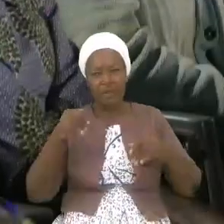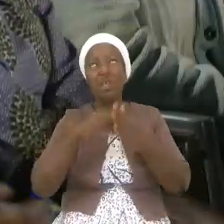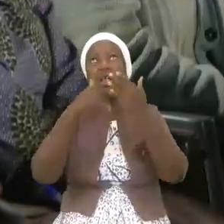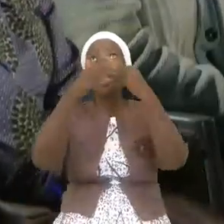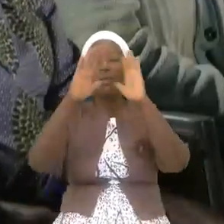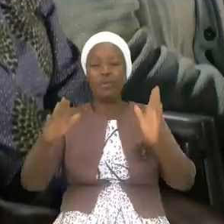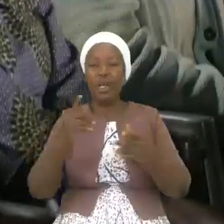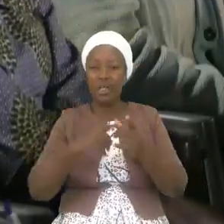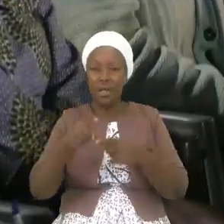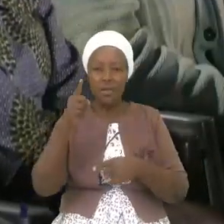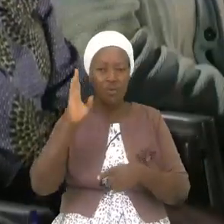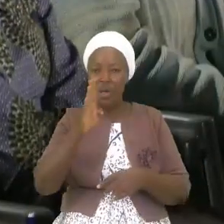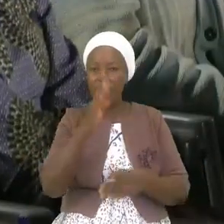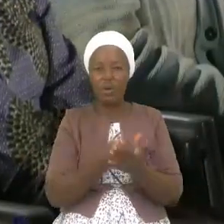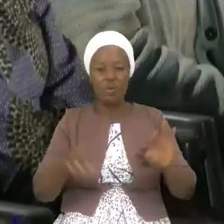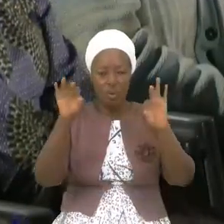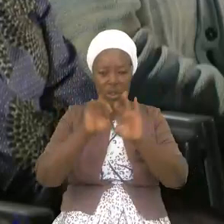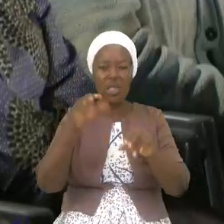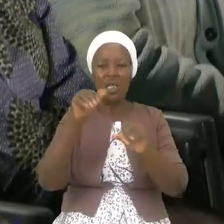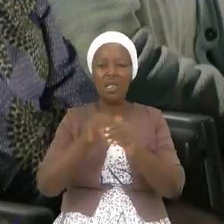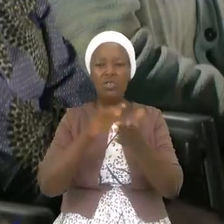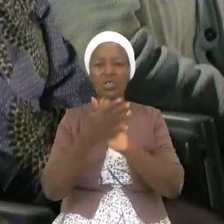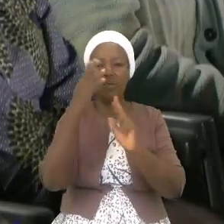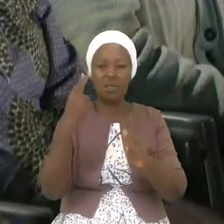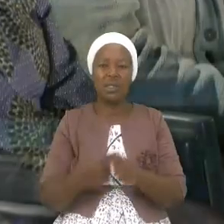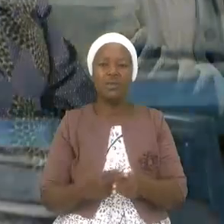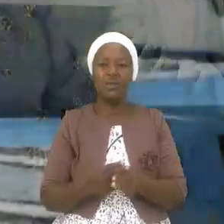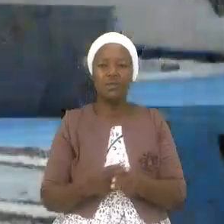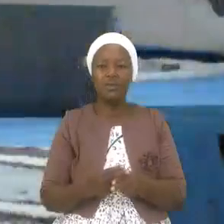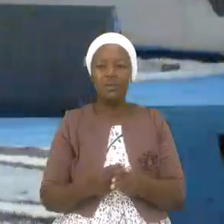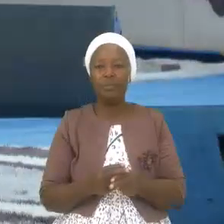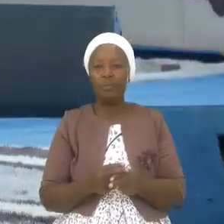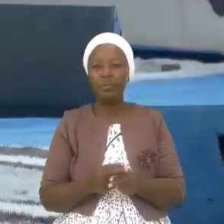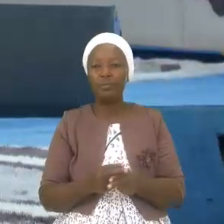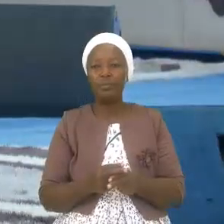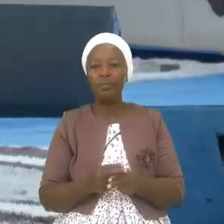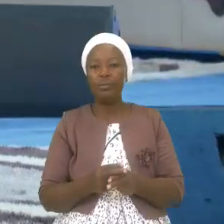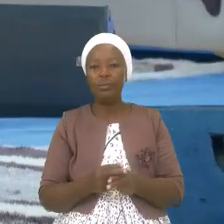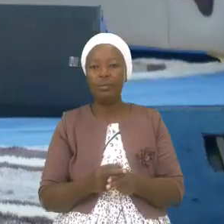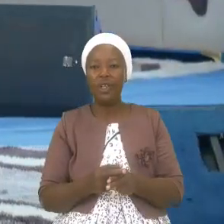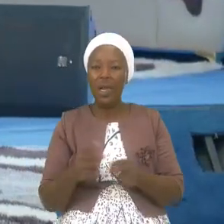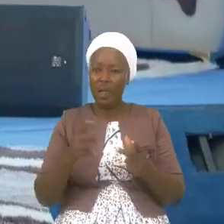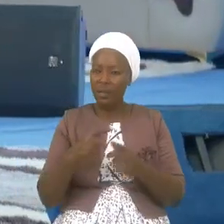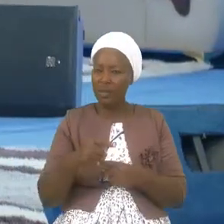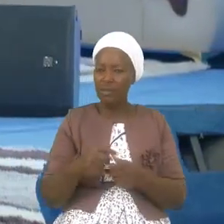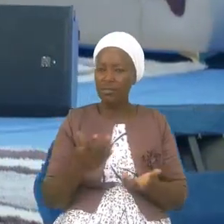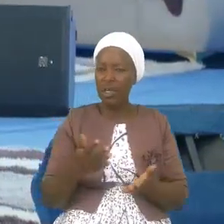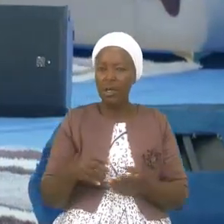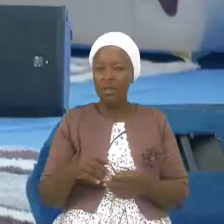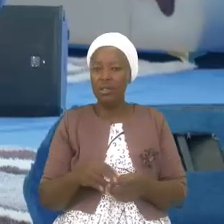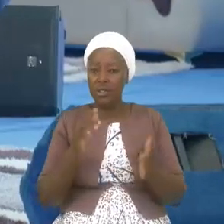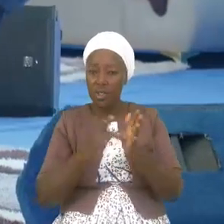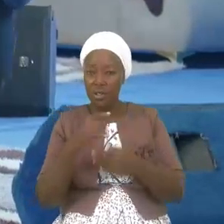name. And you know what Jesus said? Jesus said, watch and pray that he may be accounted